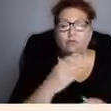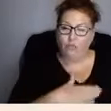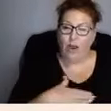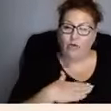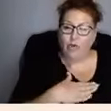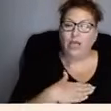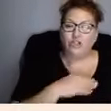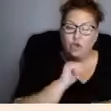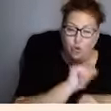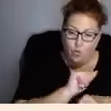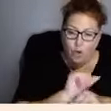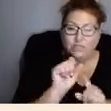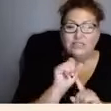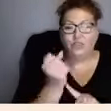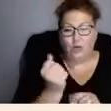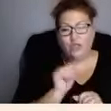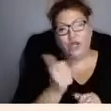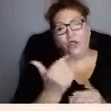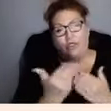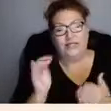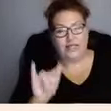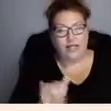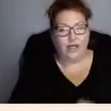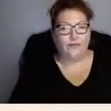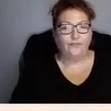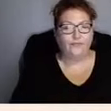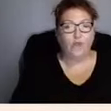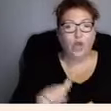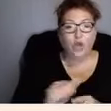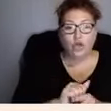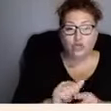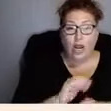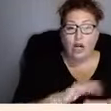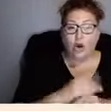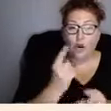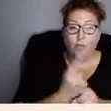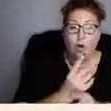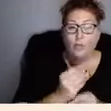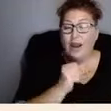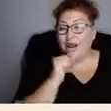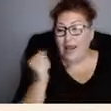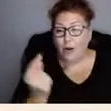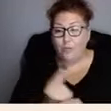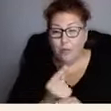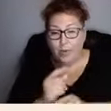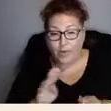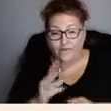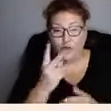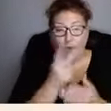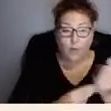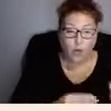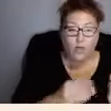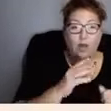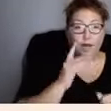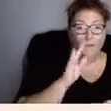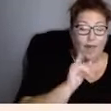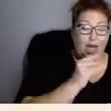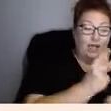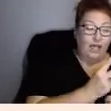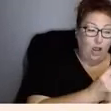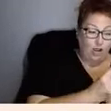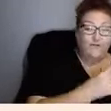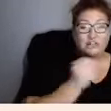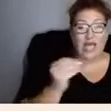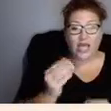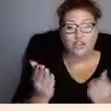situations or other things of that sort. Training on appropriate and inappropriate behaviors by both caregivers and service providers. Education